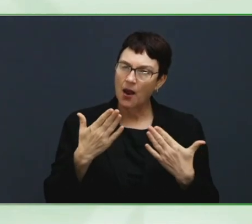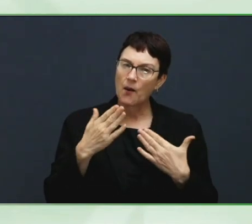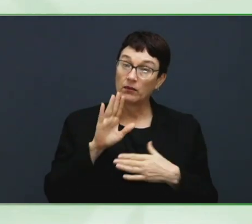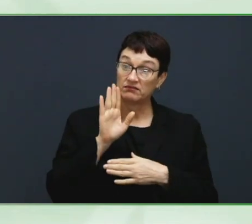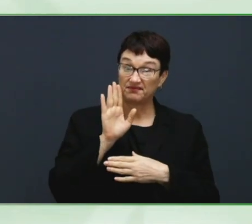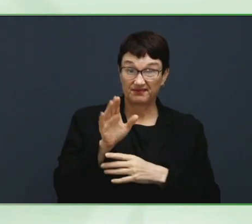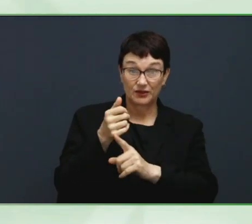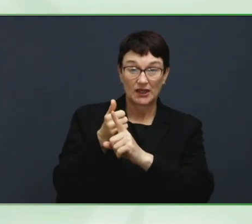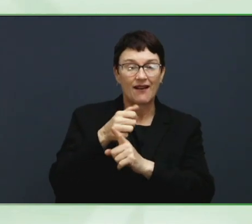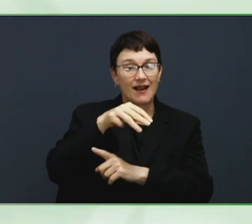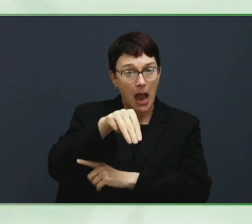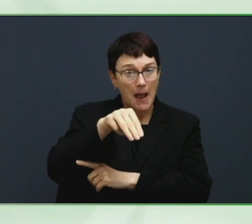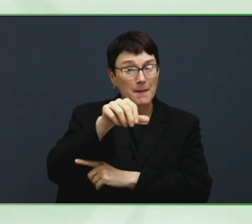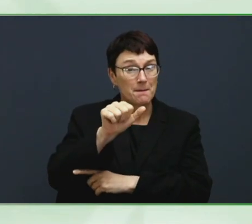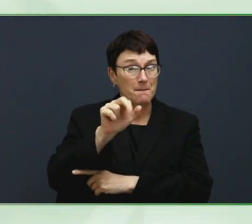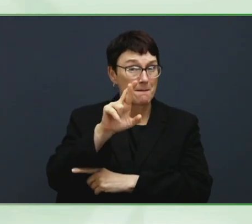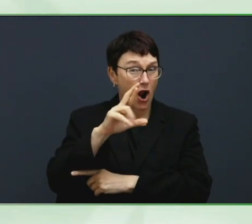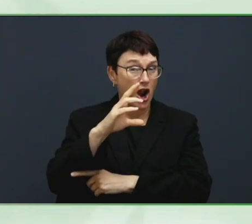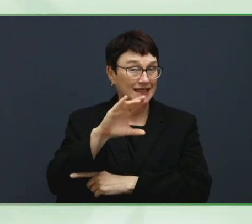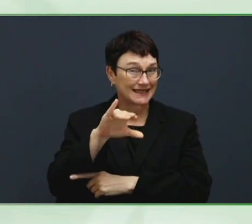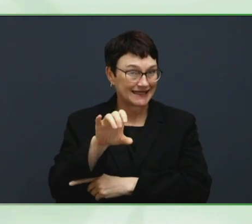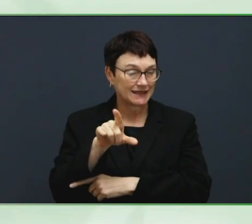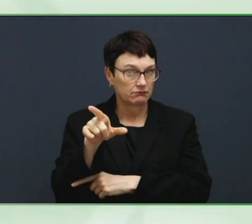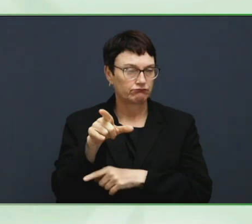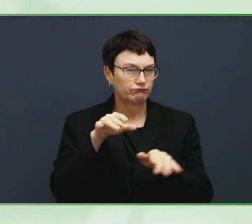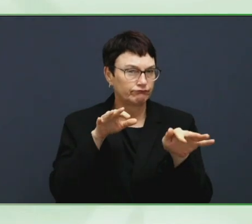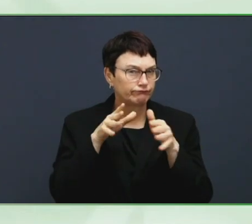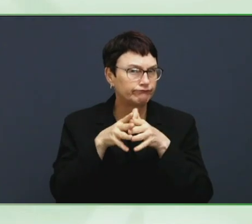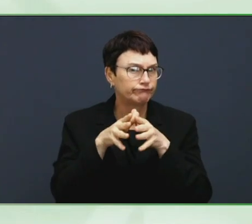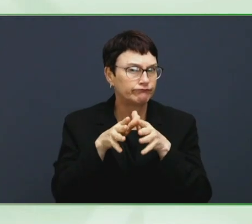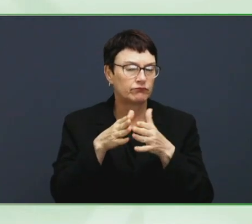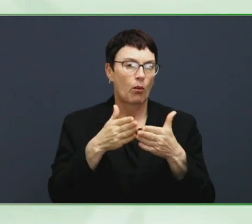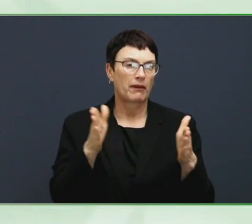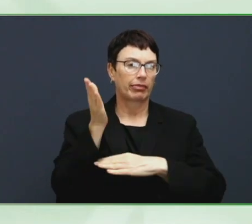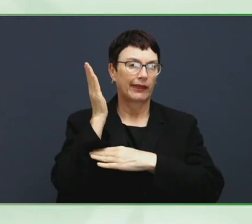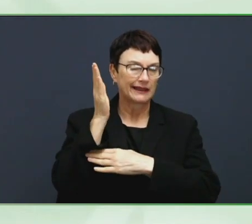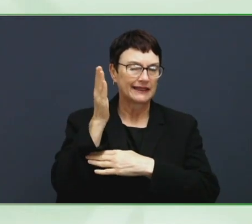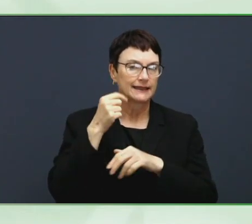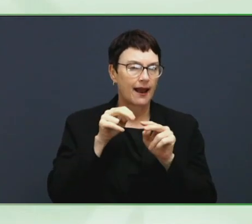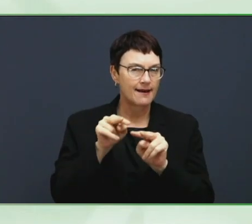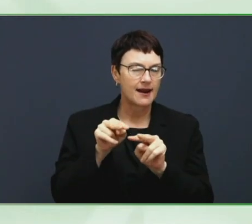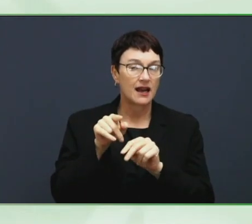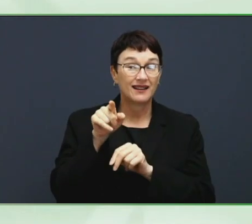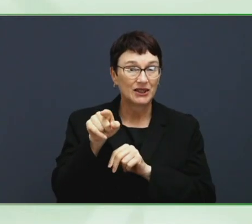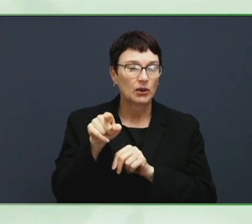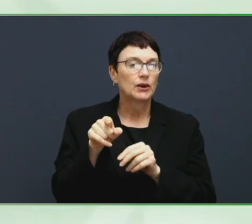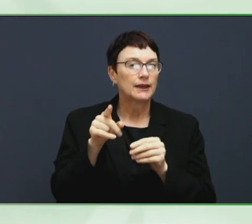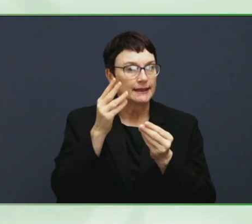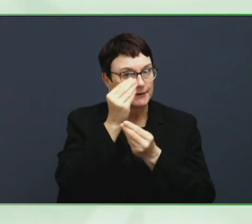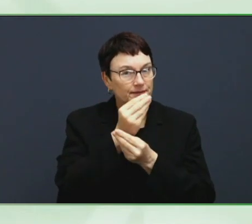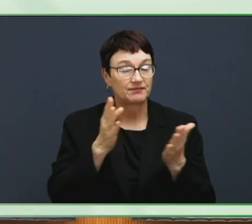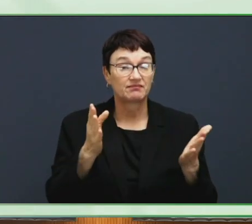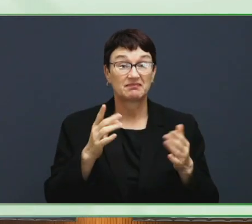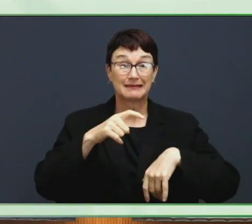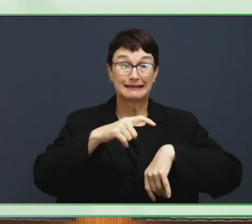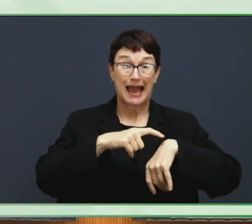opening speech, you were underlining the importance of schooling during crisis, different